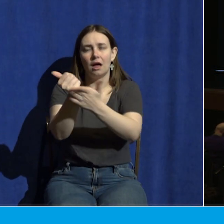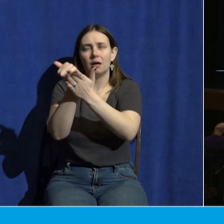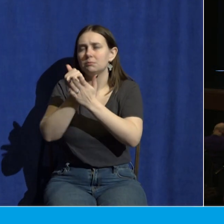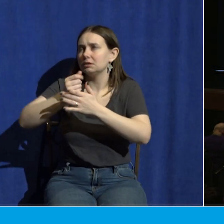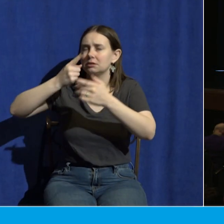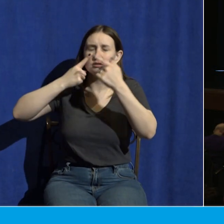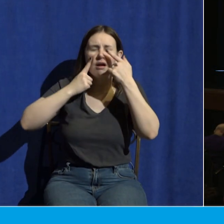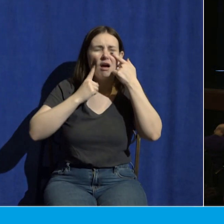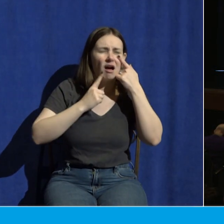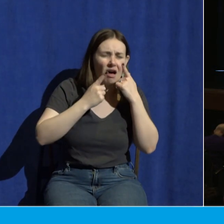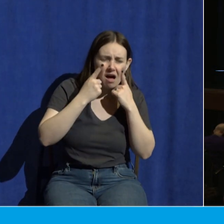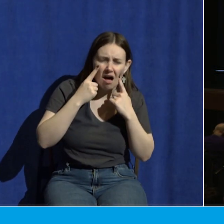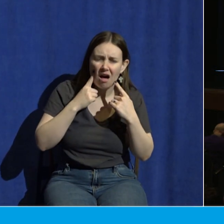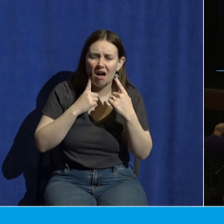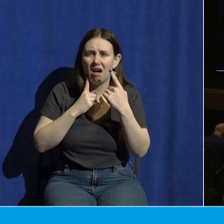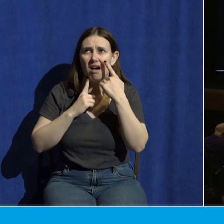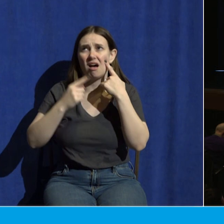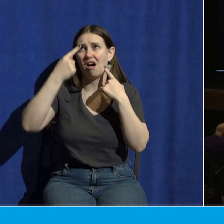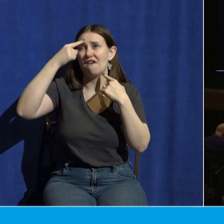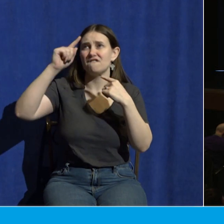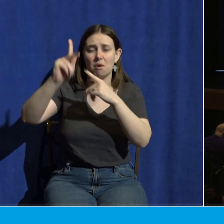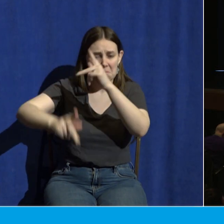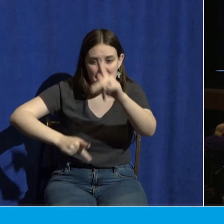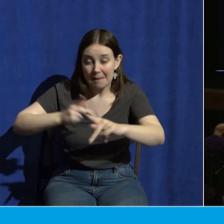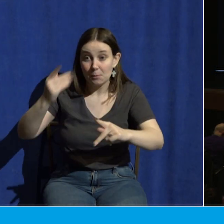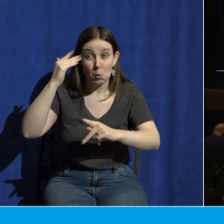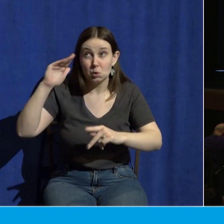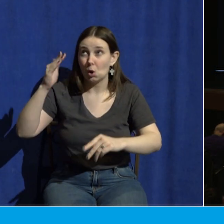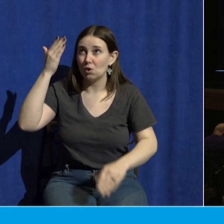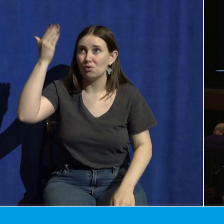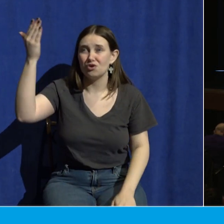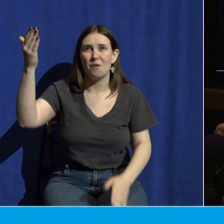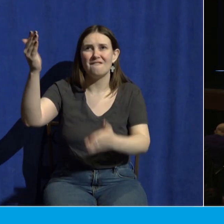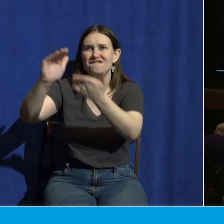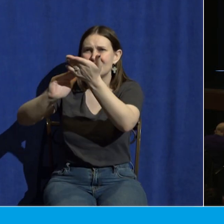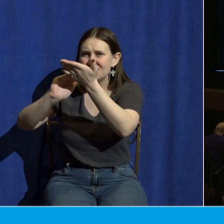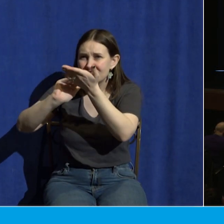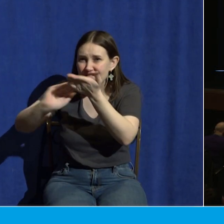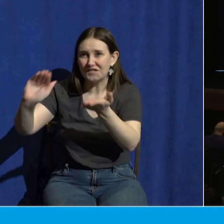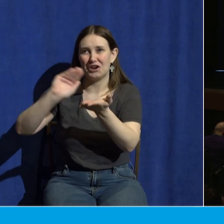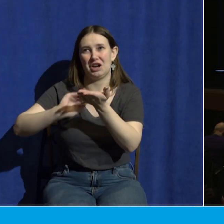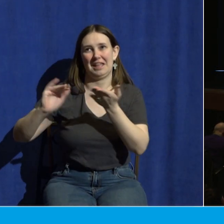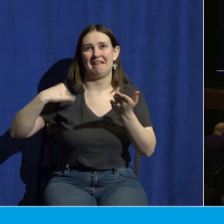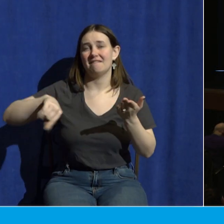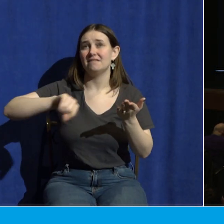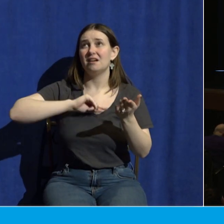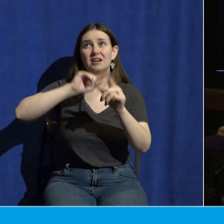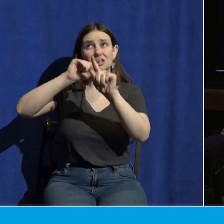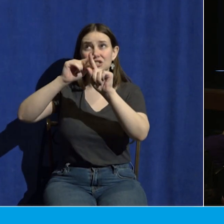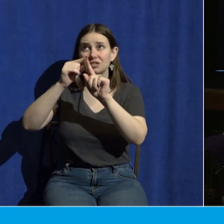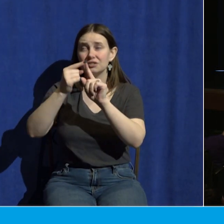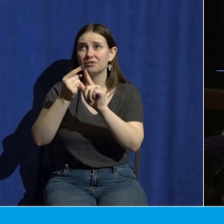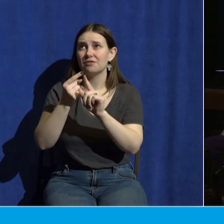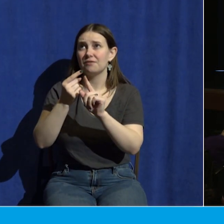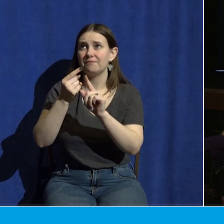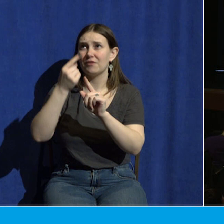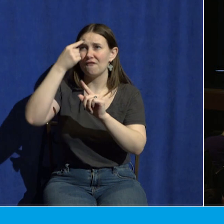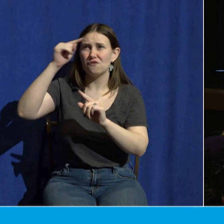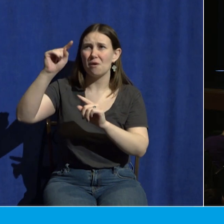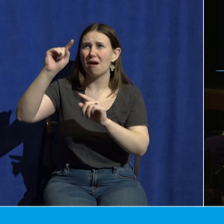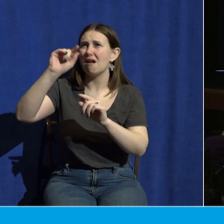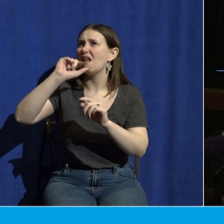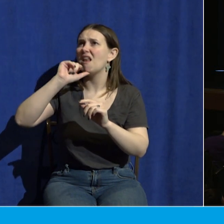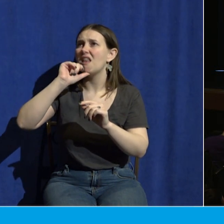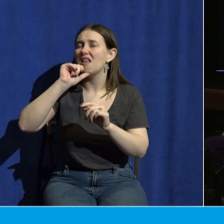don't know you. God, we pray that you'd forgive us for not weeping over those